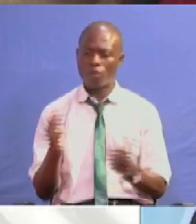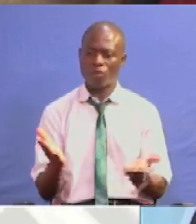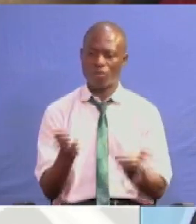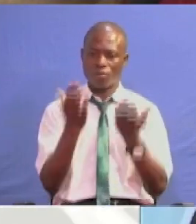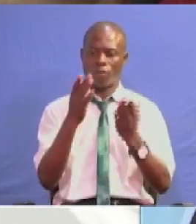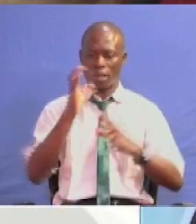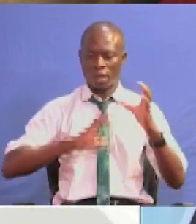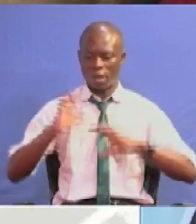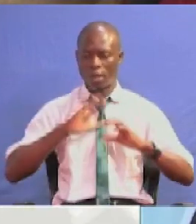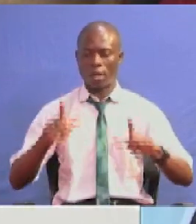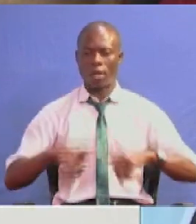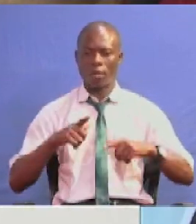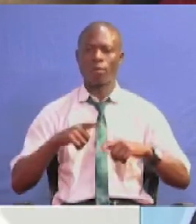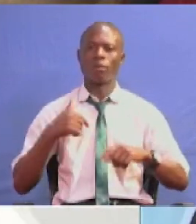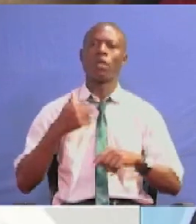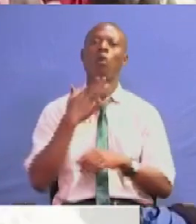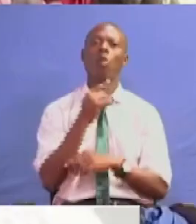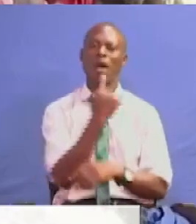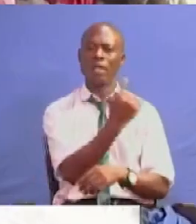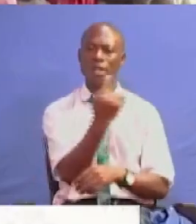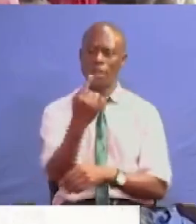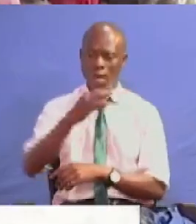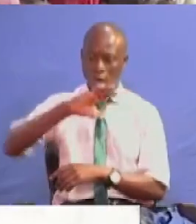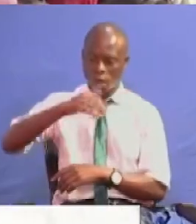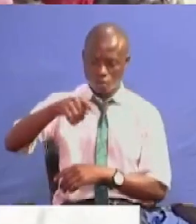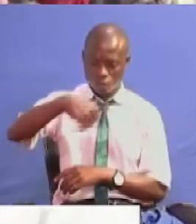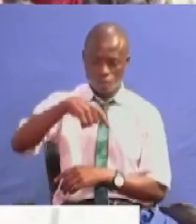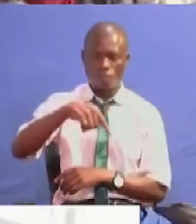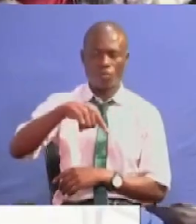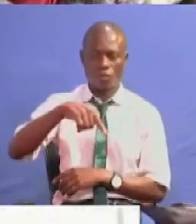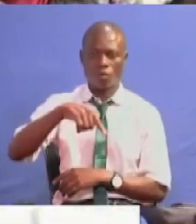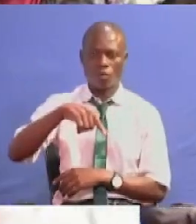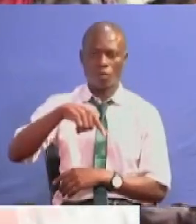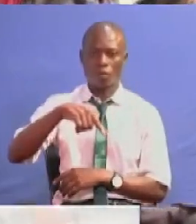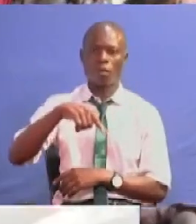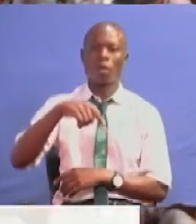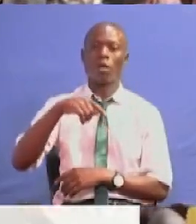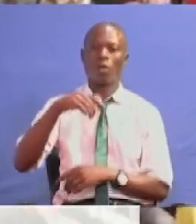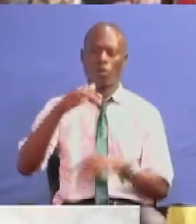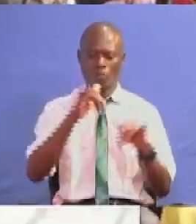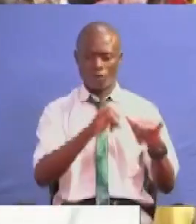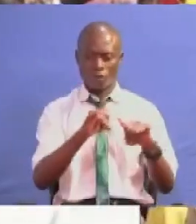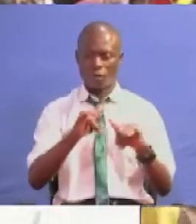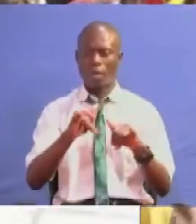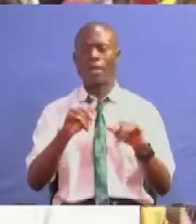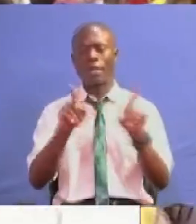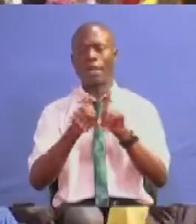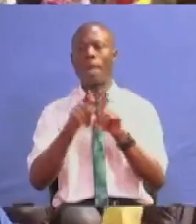lives. Nataka katika county hii ya Uasin Gishu, tukae kama ndugu na